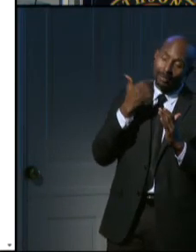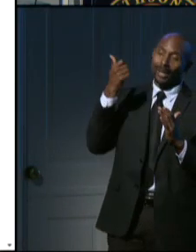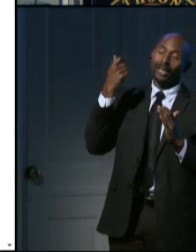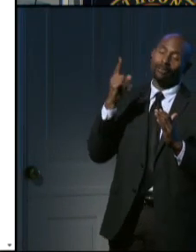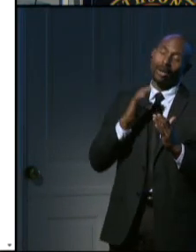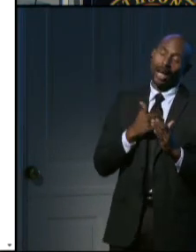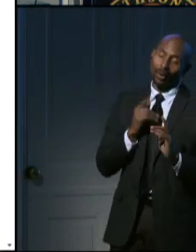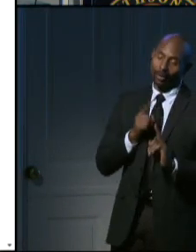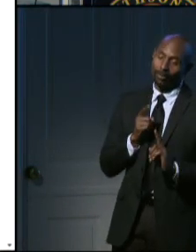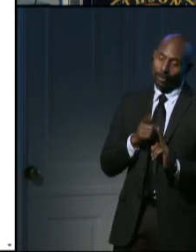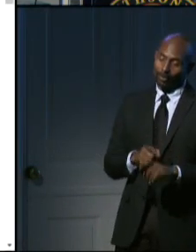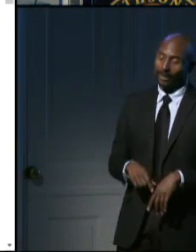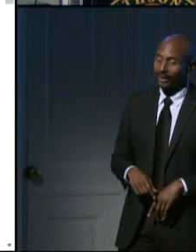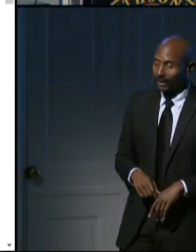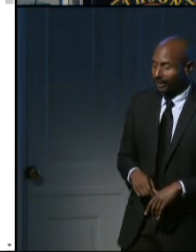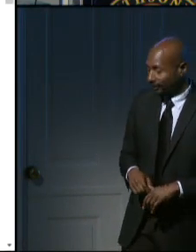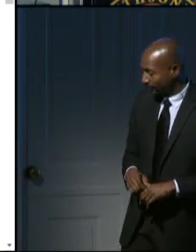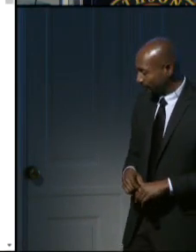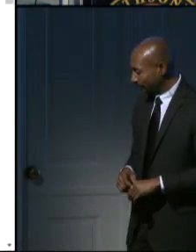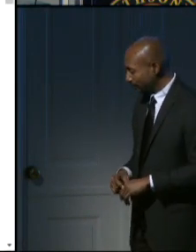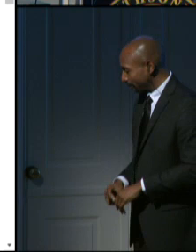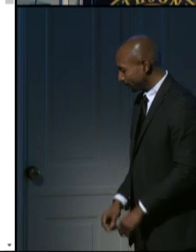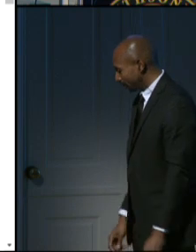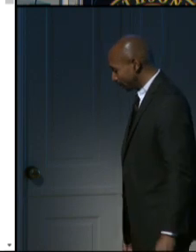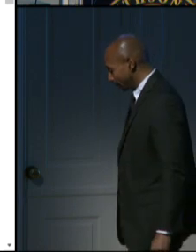for the storytelling.